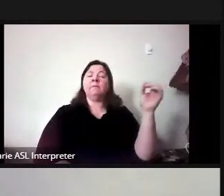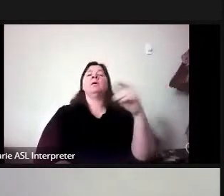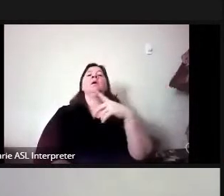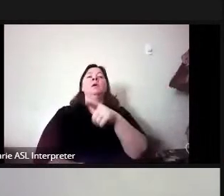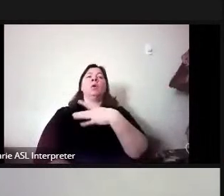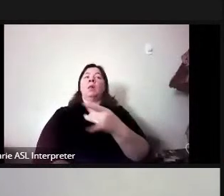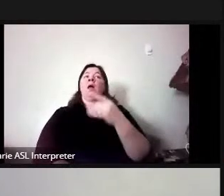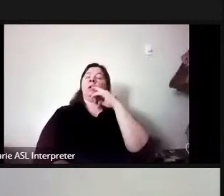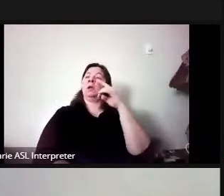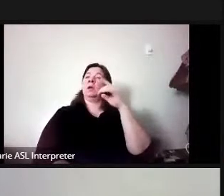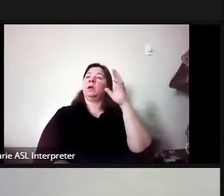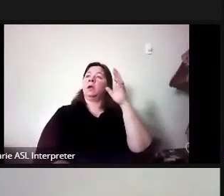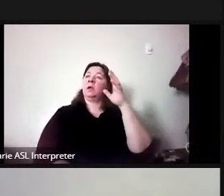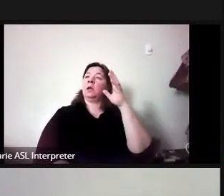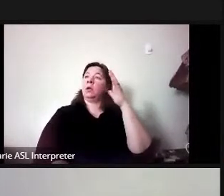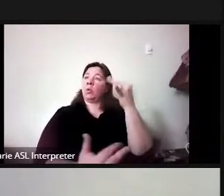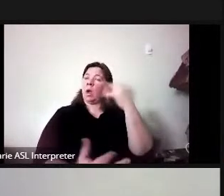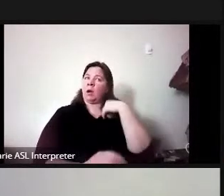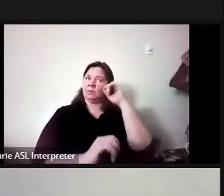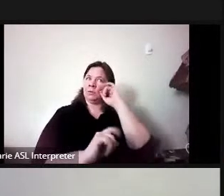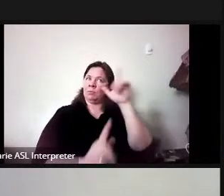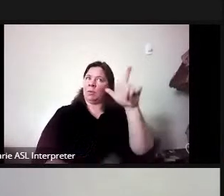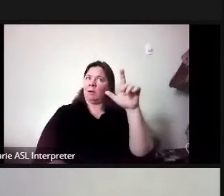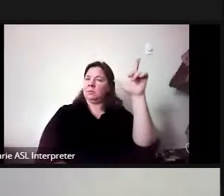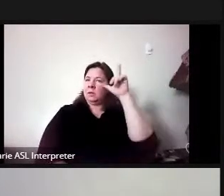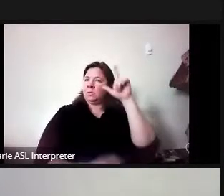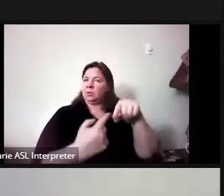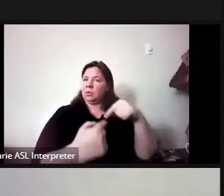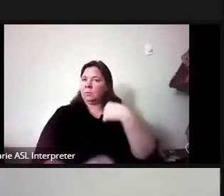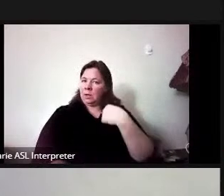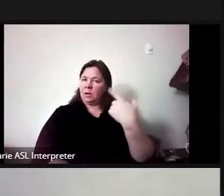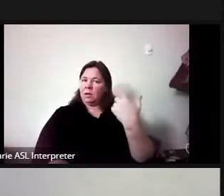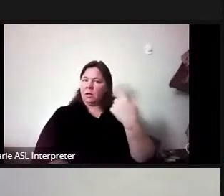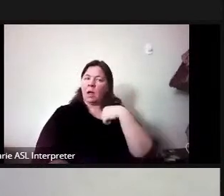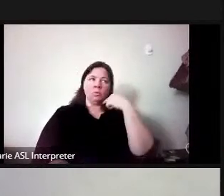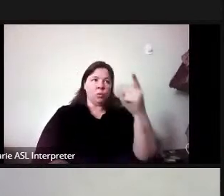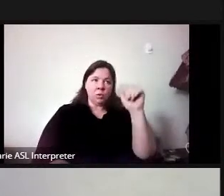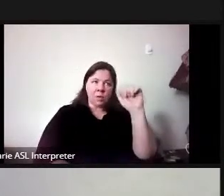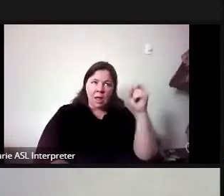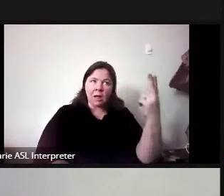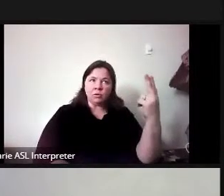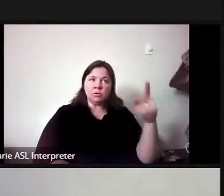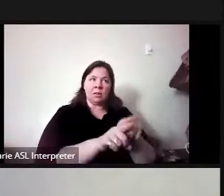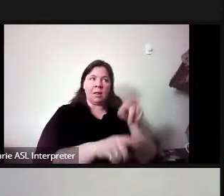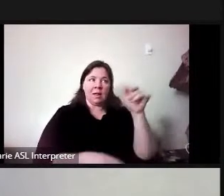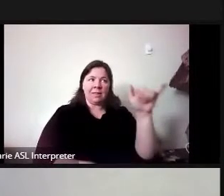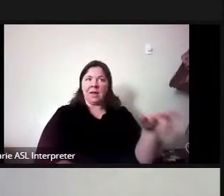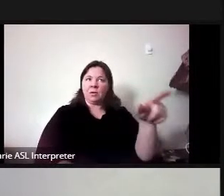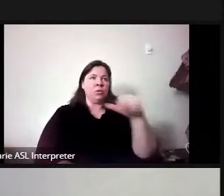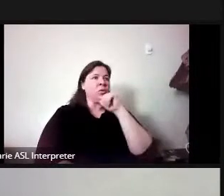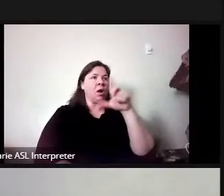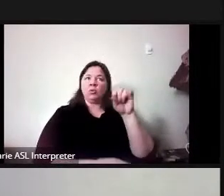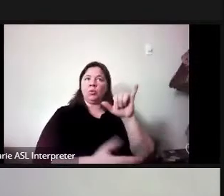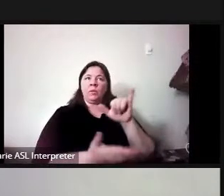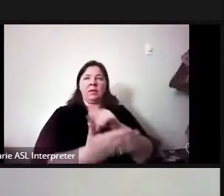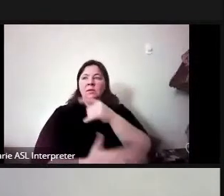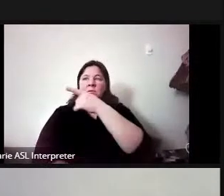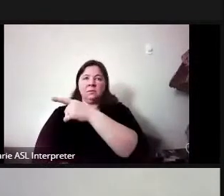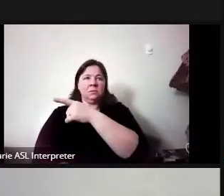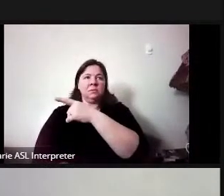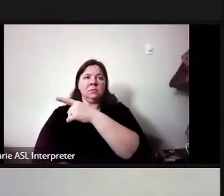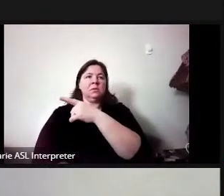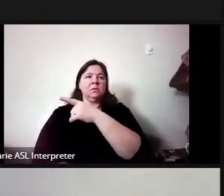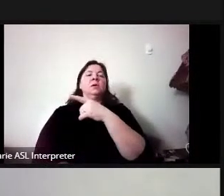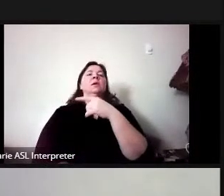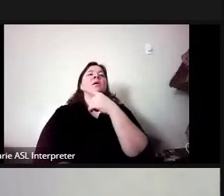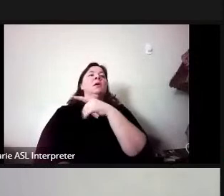like obeyed me. I was surprised, I have told Ash like that, like, Ash, you are not doing this thing. And he told, okay, GURSMINDER,